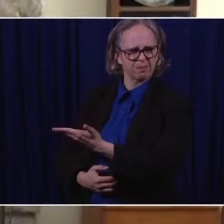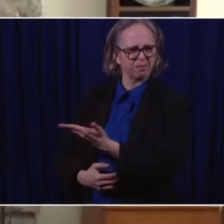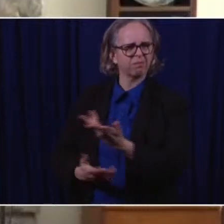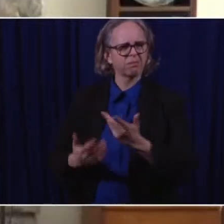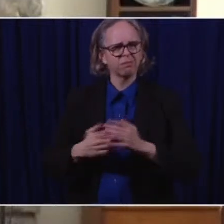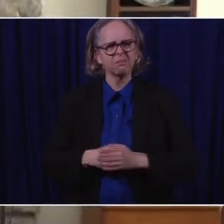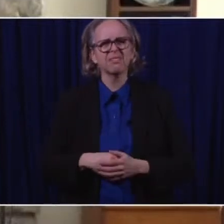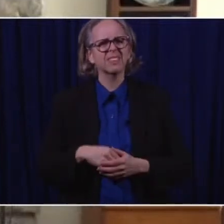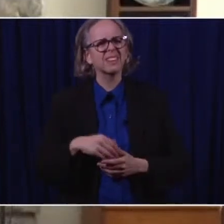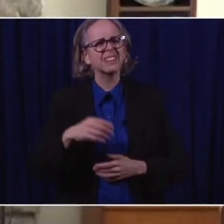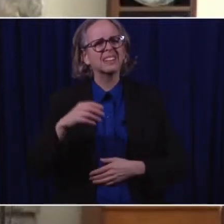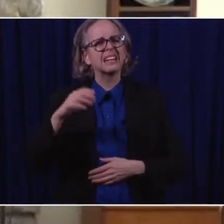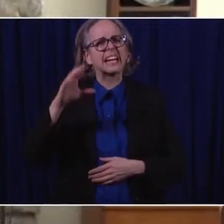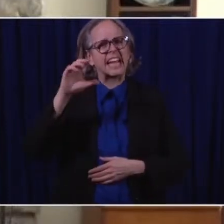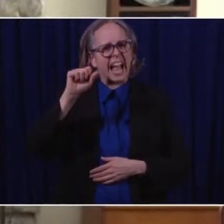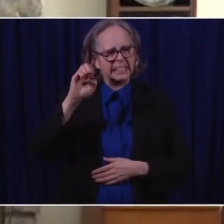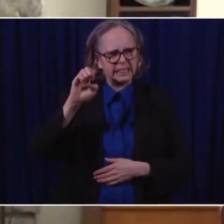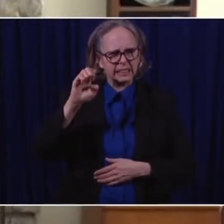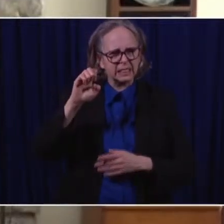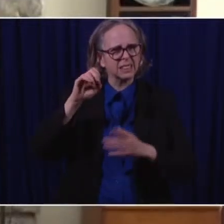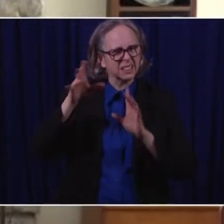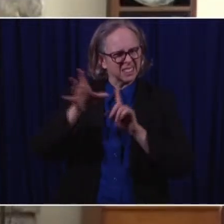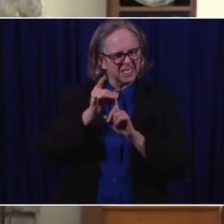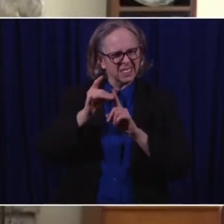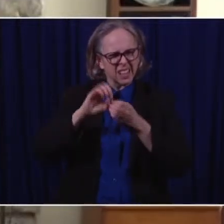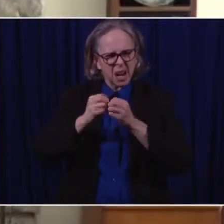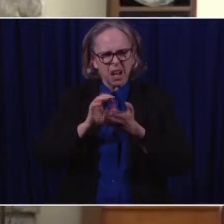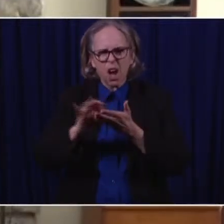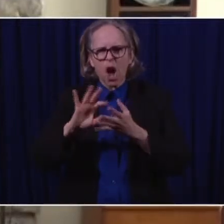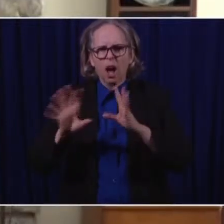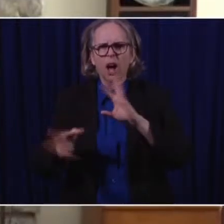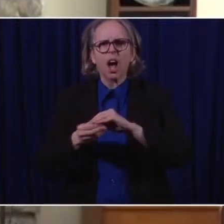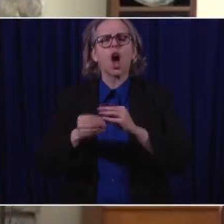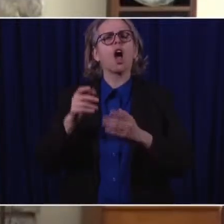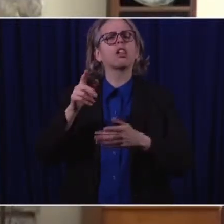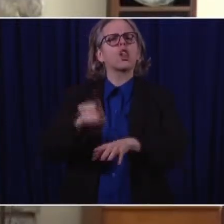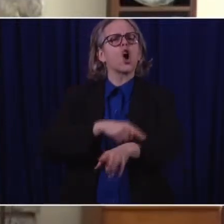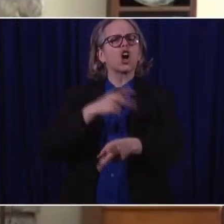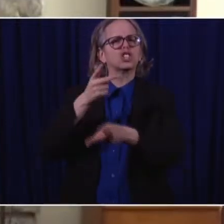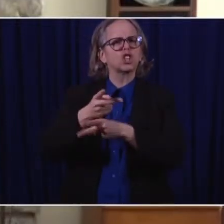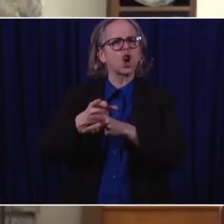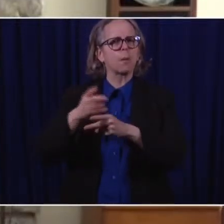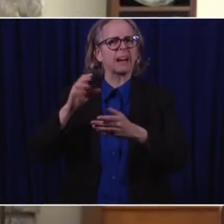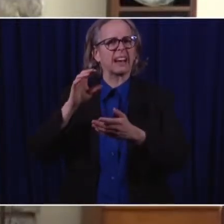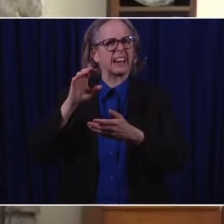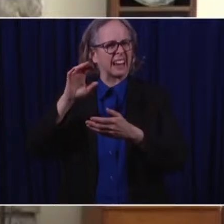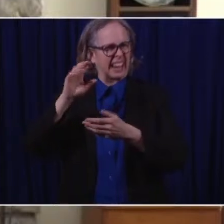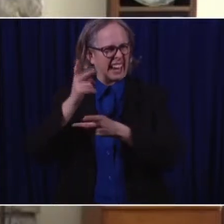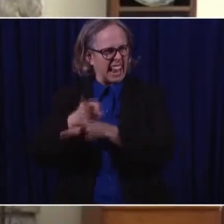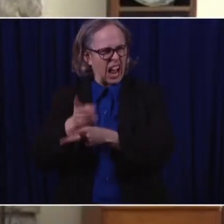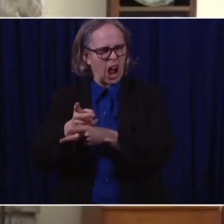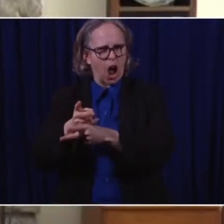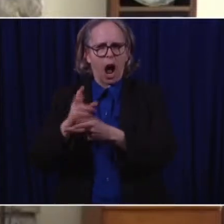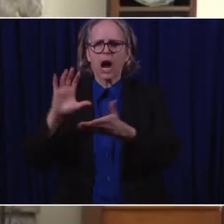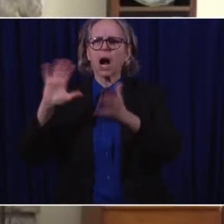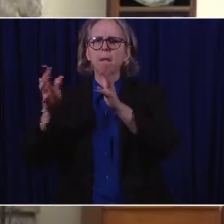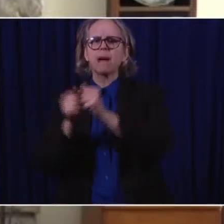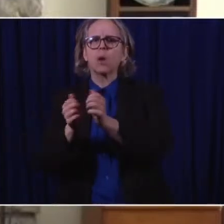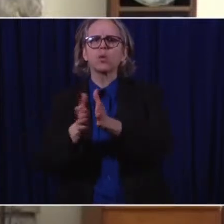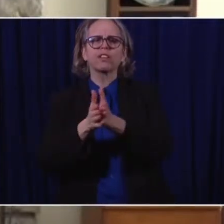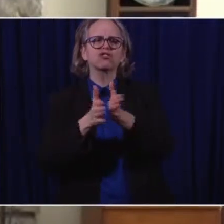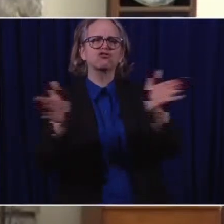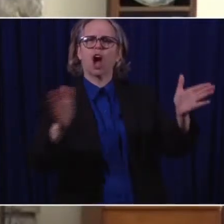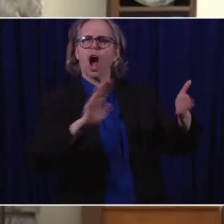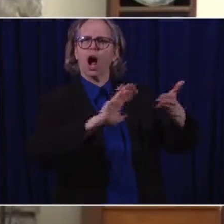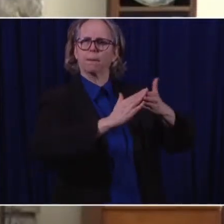cases, long-term care, as well as the general cases. So what you will see here